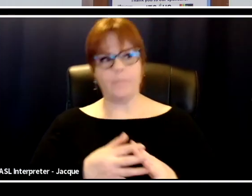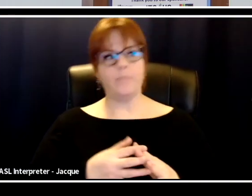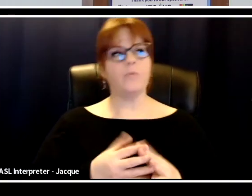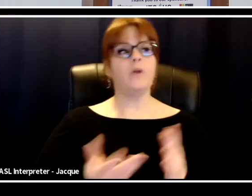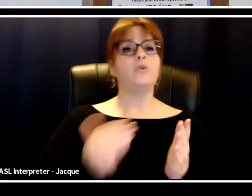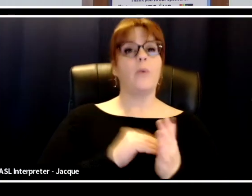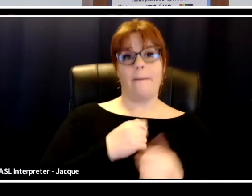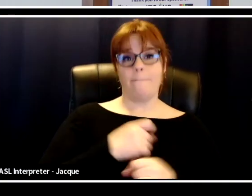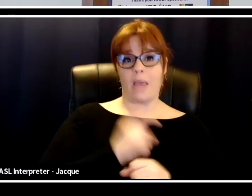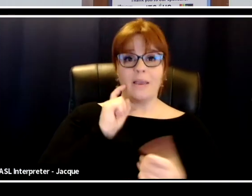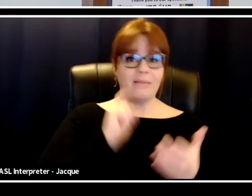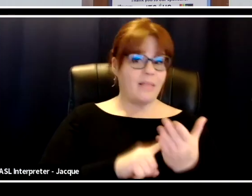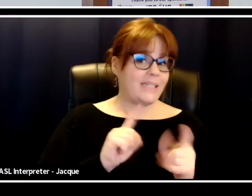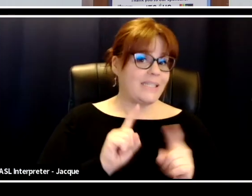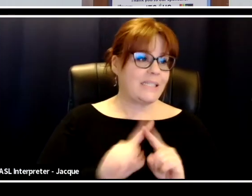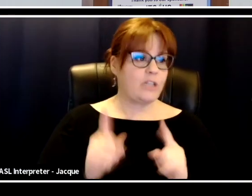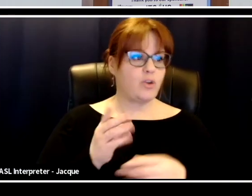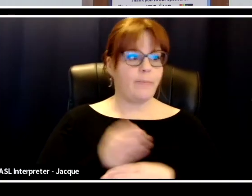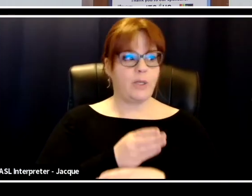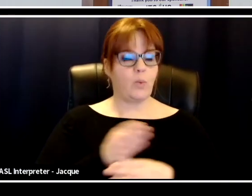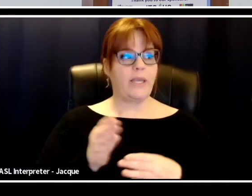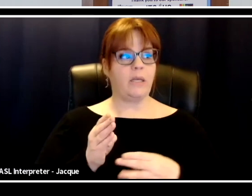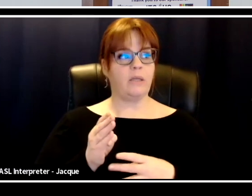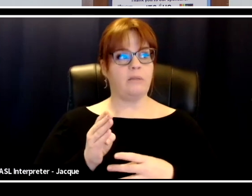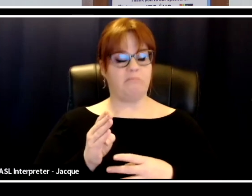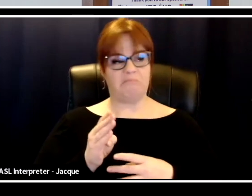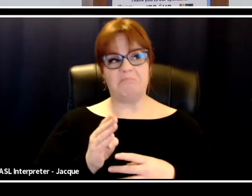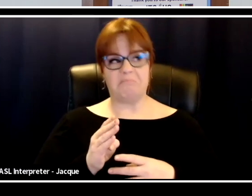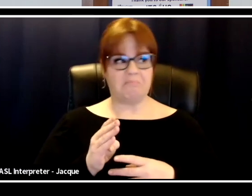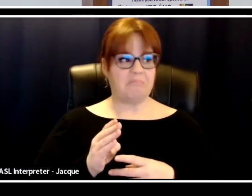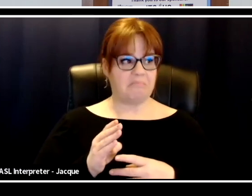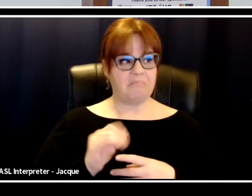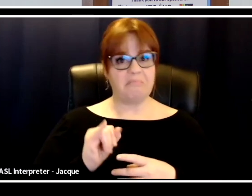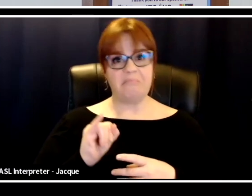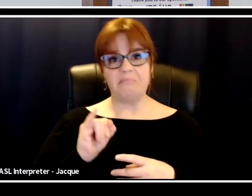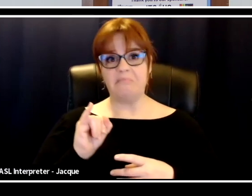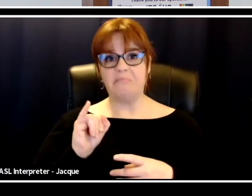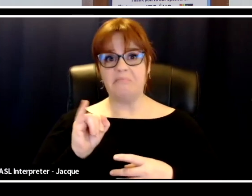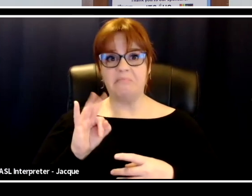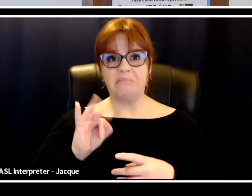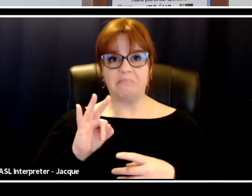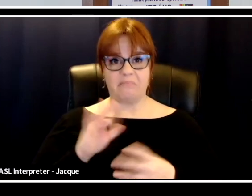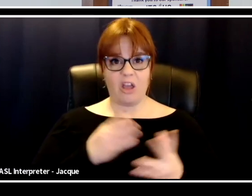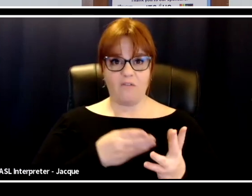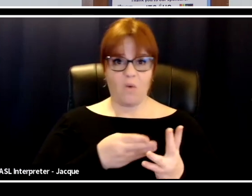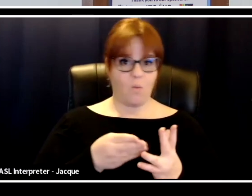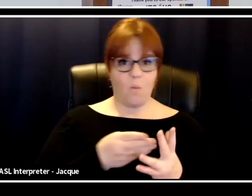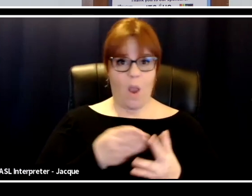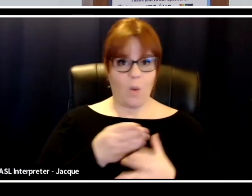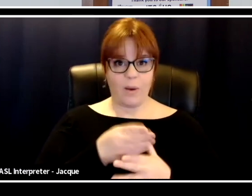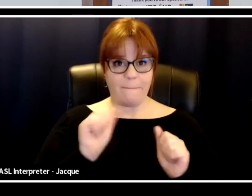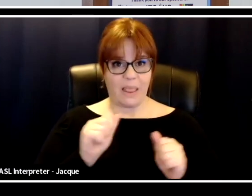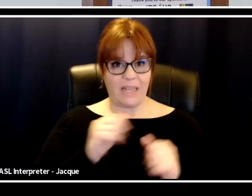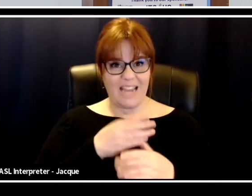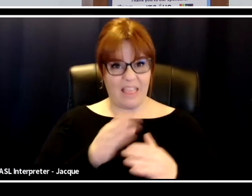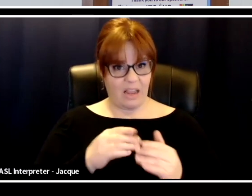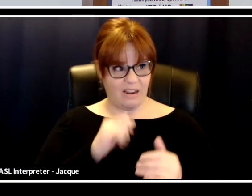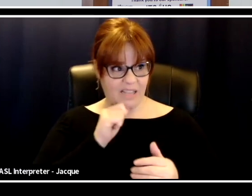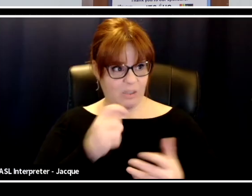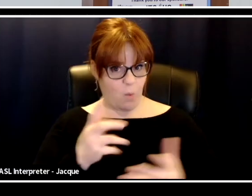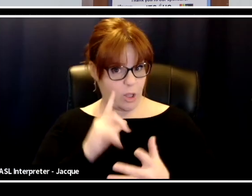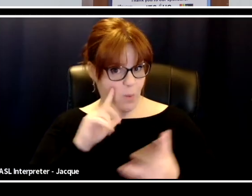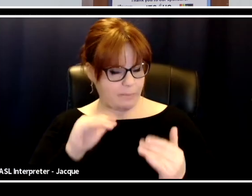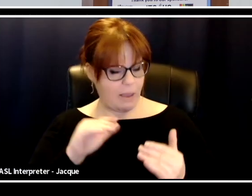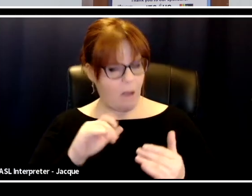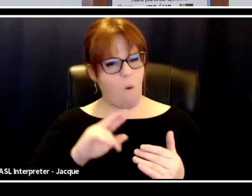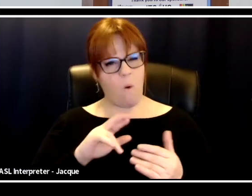a distinction between, you know, if kind of routability in the end isn't what you expect, or it's kind of